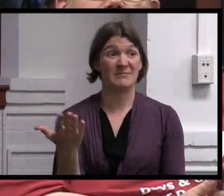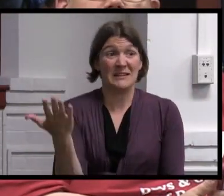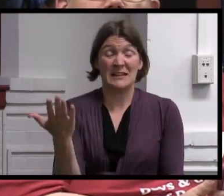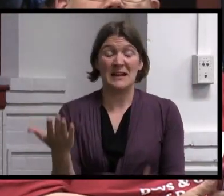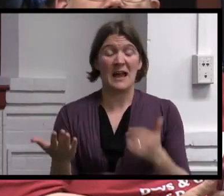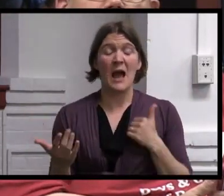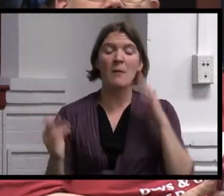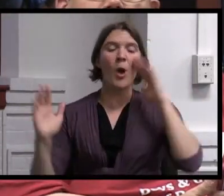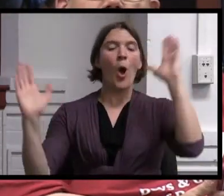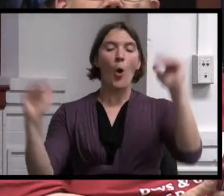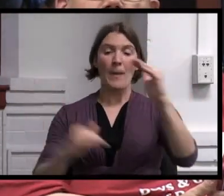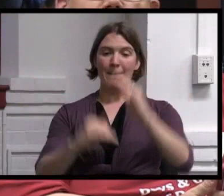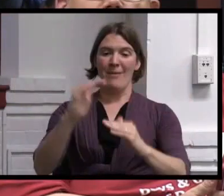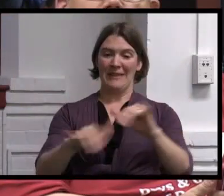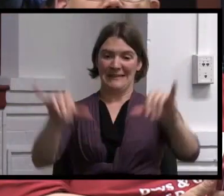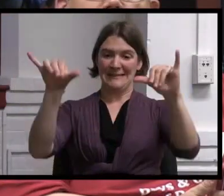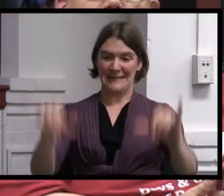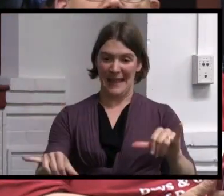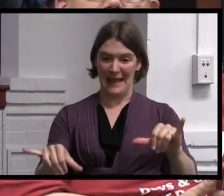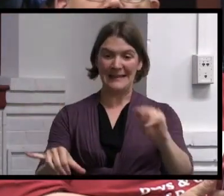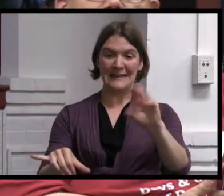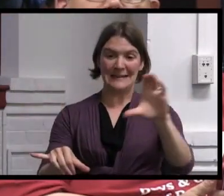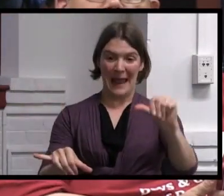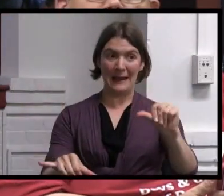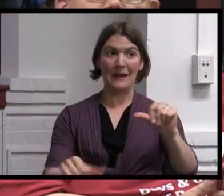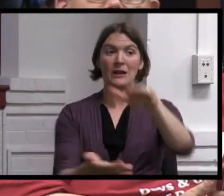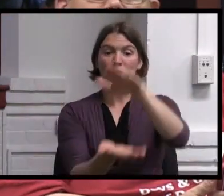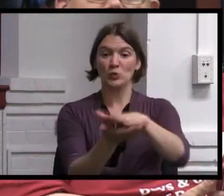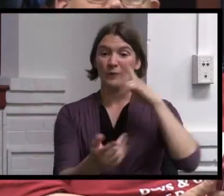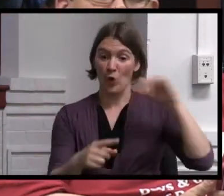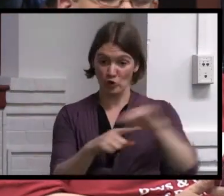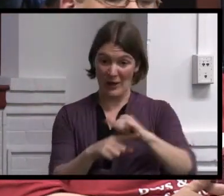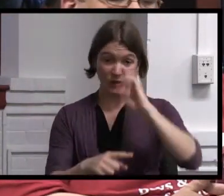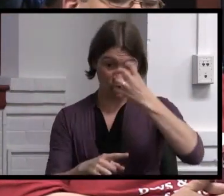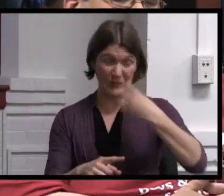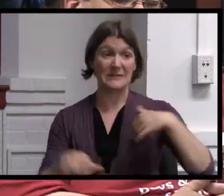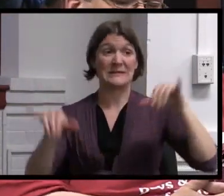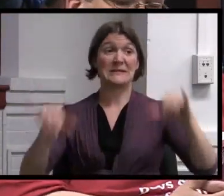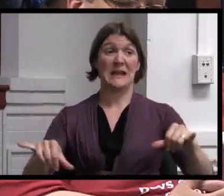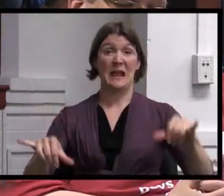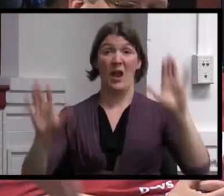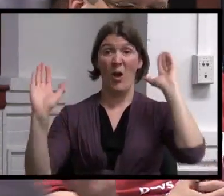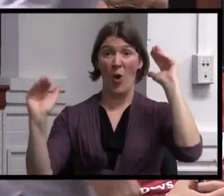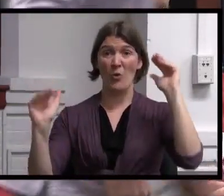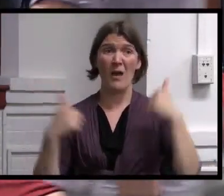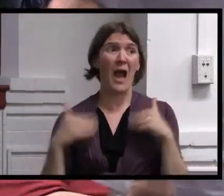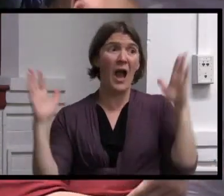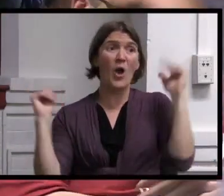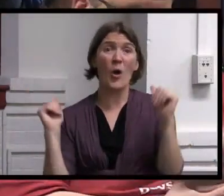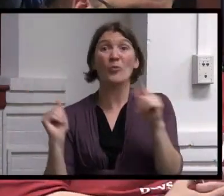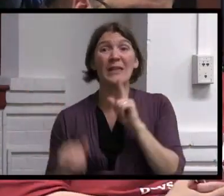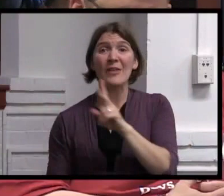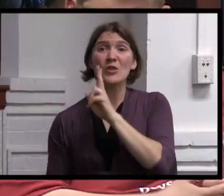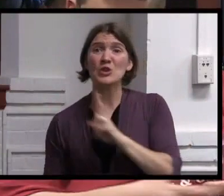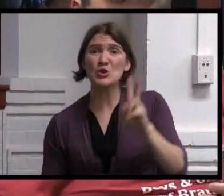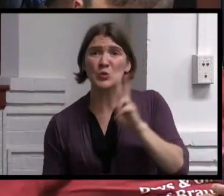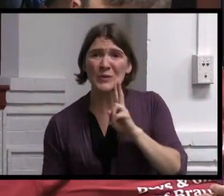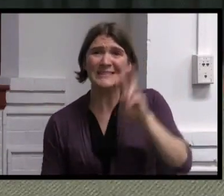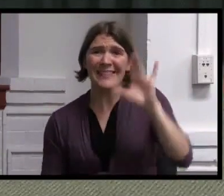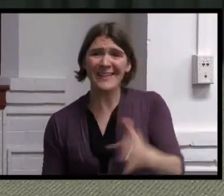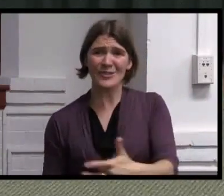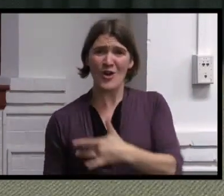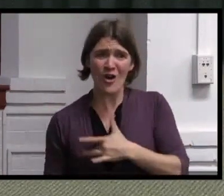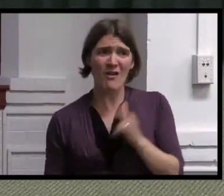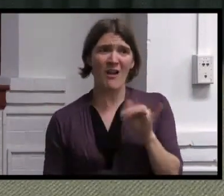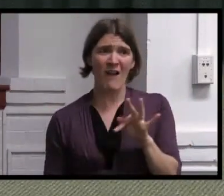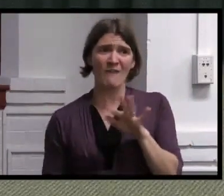my hope is that the building remains and NECA remains with everybody's help. So do we. Thank you. Well, Elsie and Serenity are NECA, so. Is there